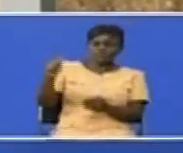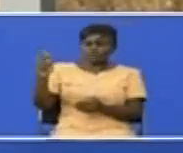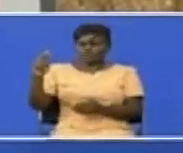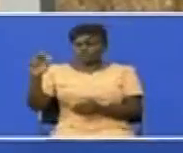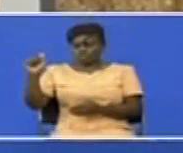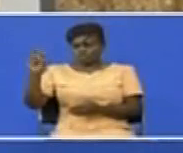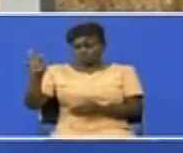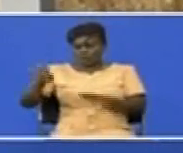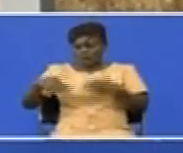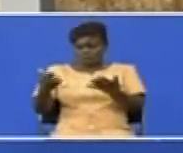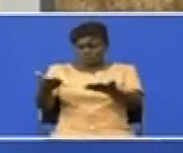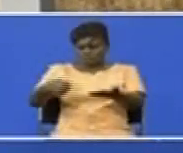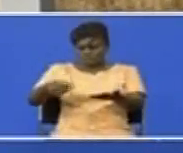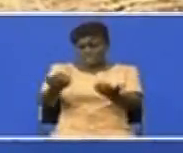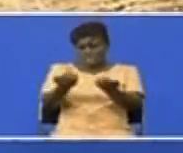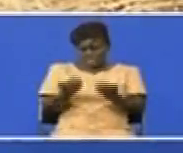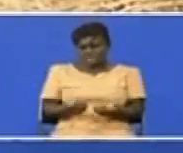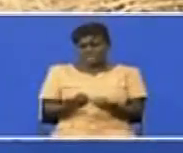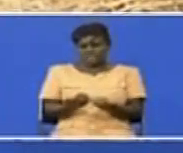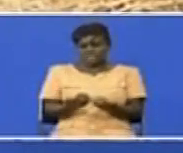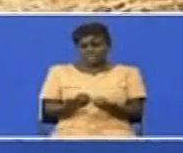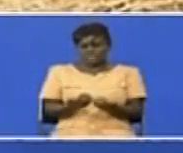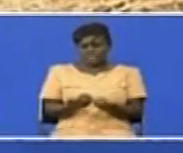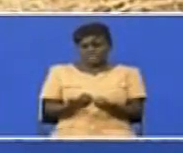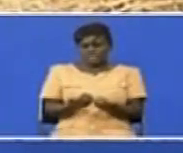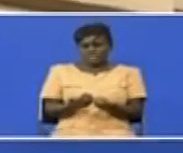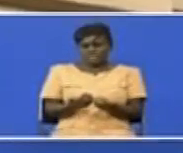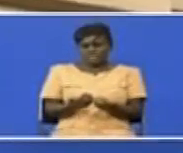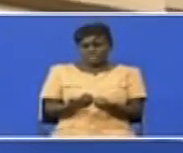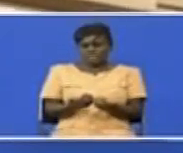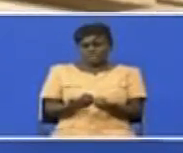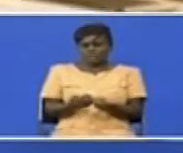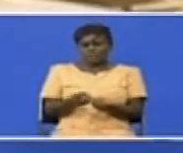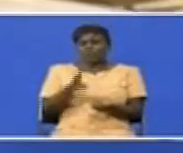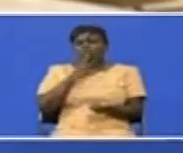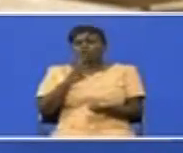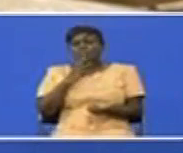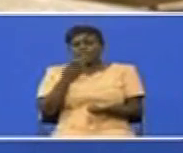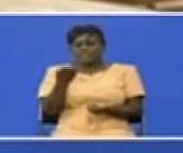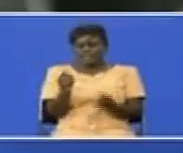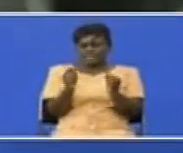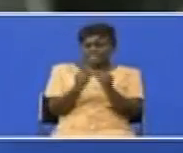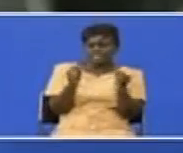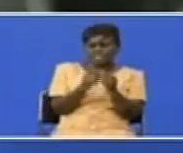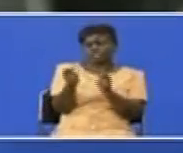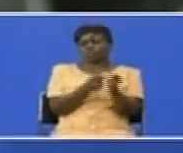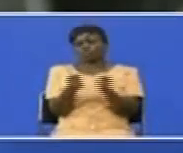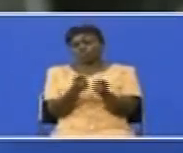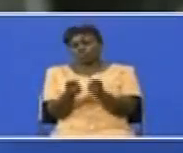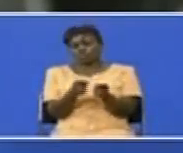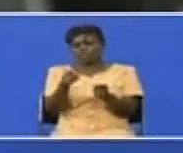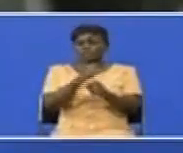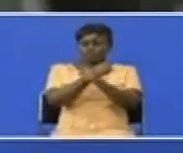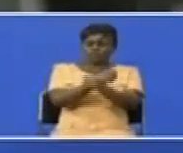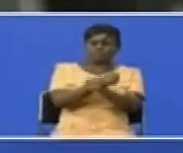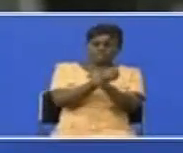our requirements, so that we deal with the humidity, we deal with the moisture, we deal with termites, all that, so that they can protect